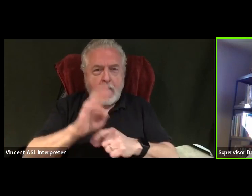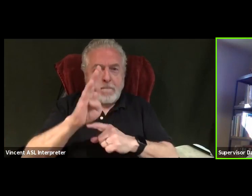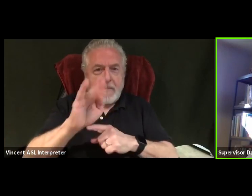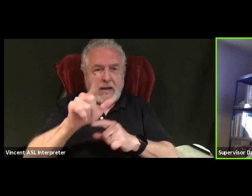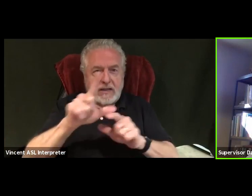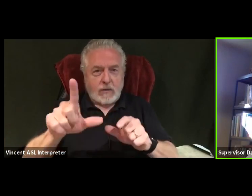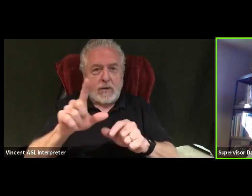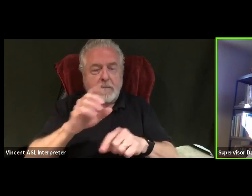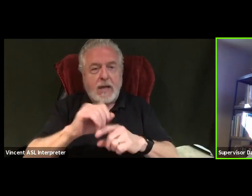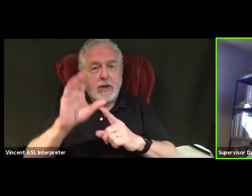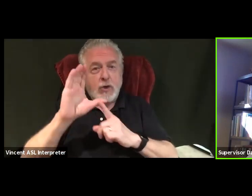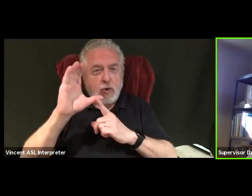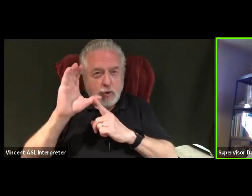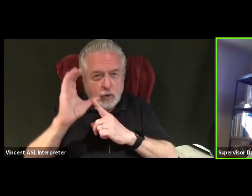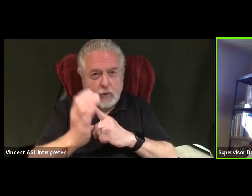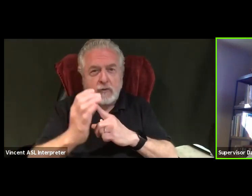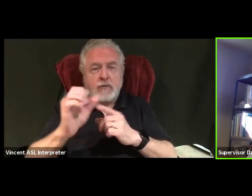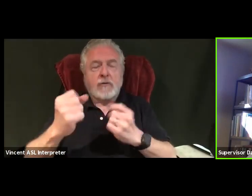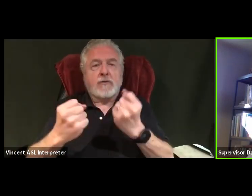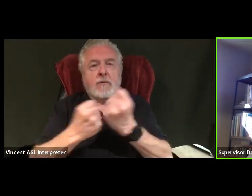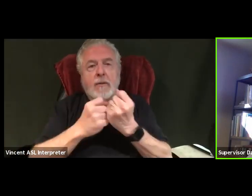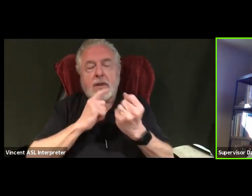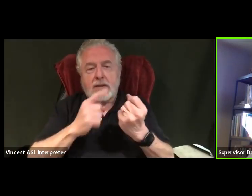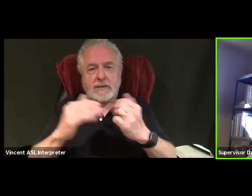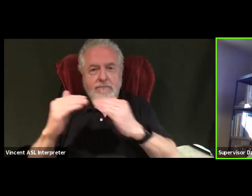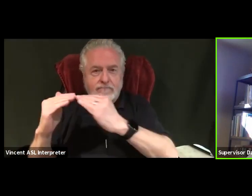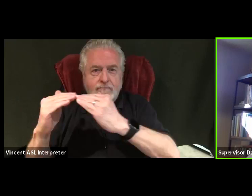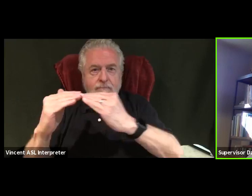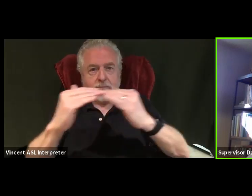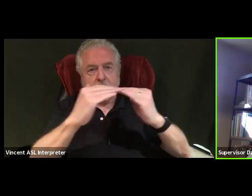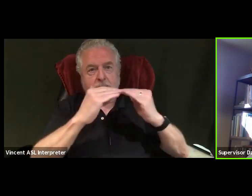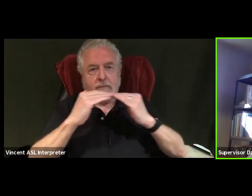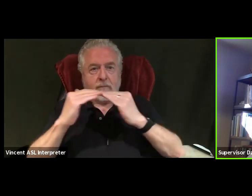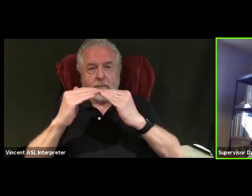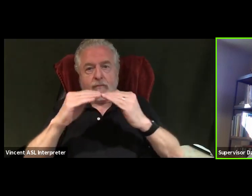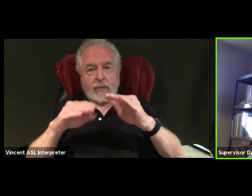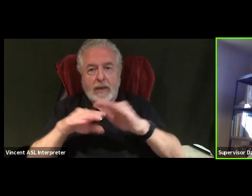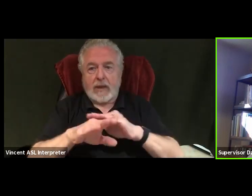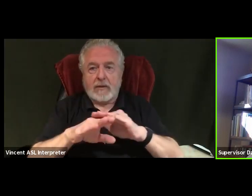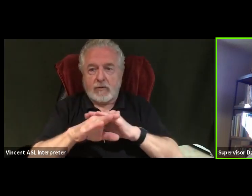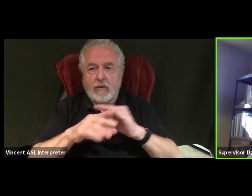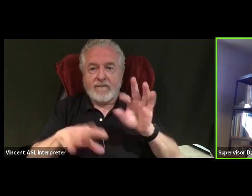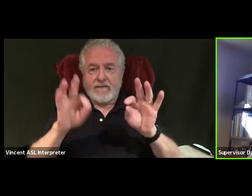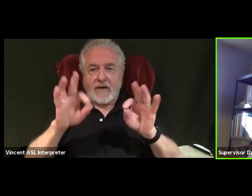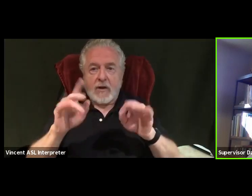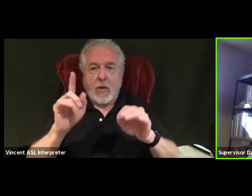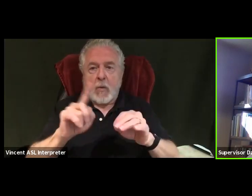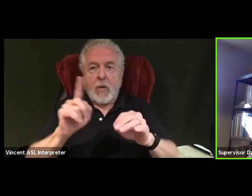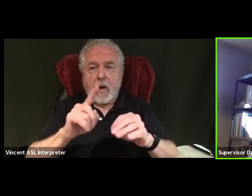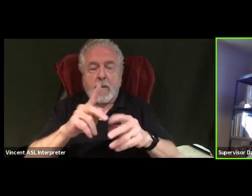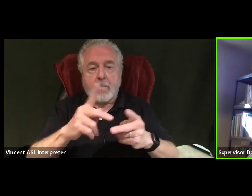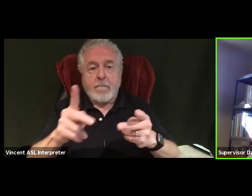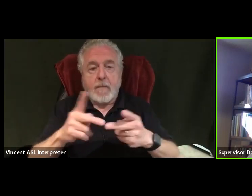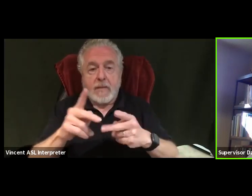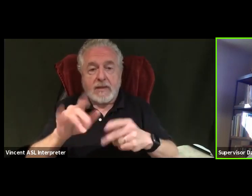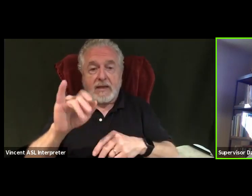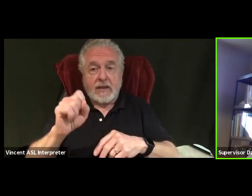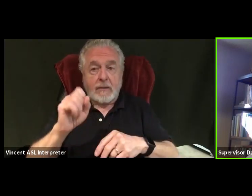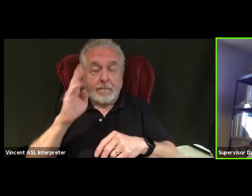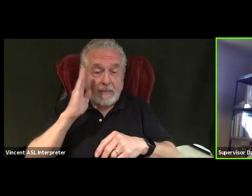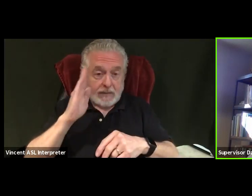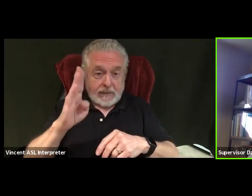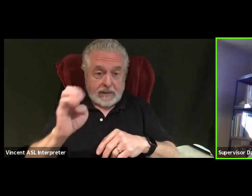bicultural support and to ensure equitable access. You can find out where Curative Mobile Vaccination Unit will